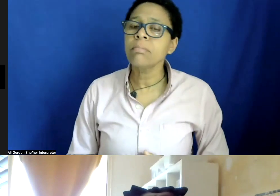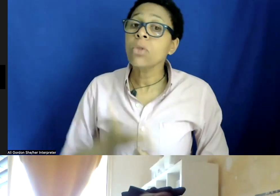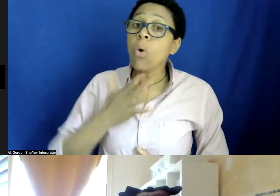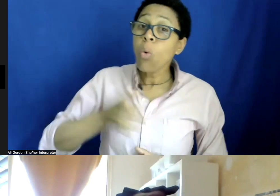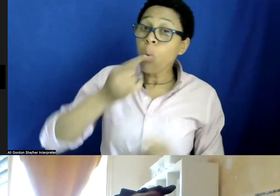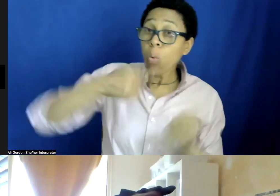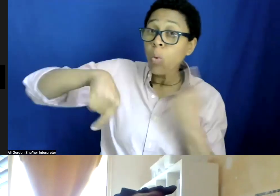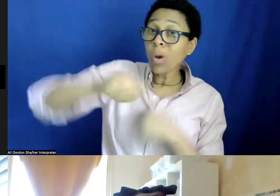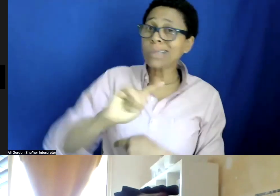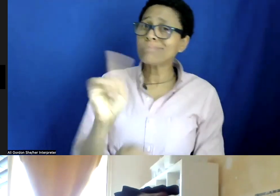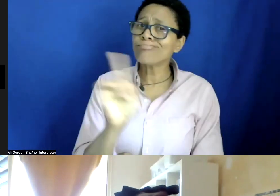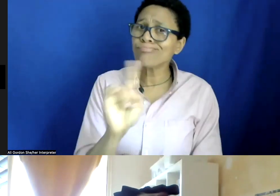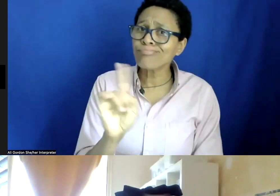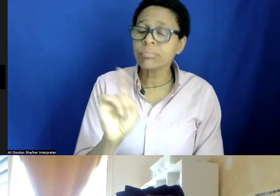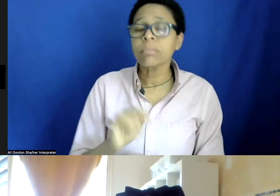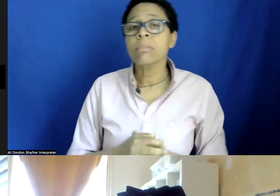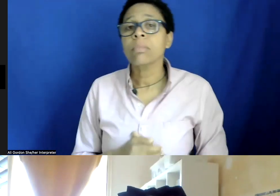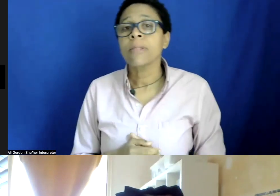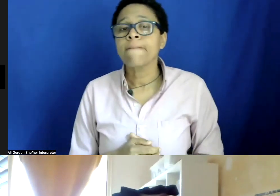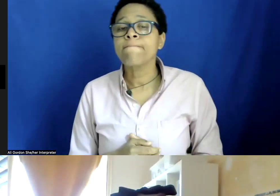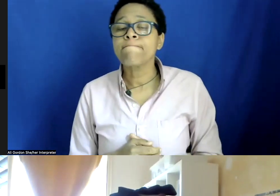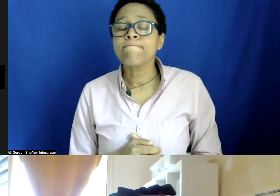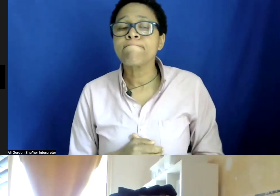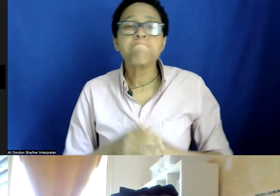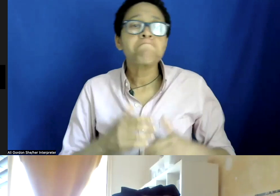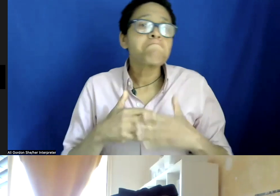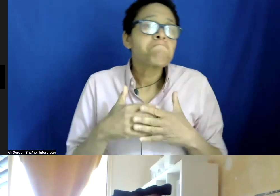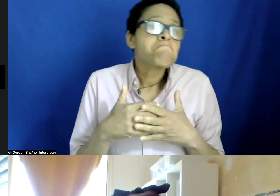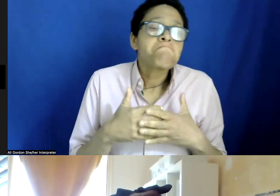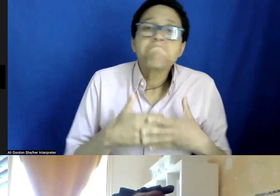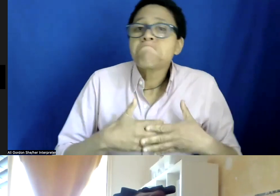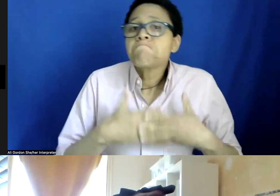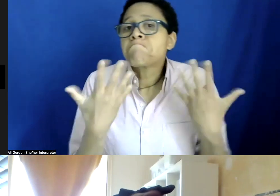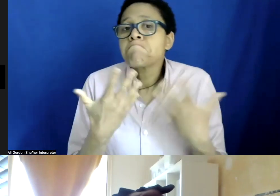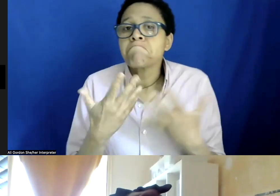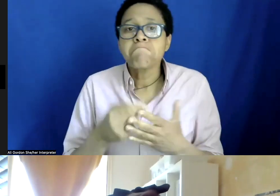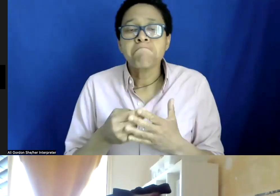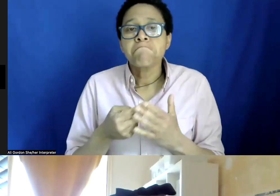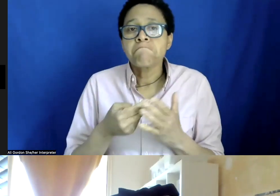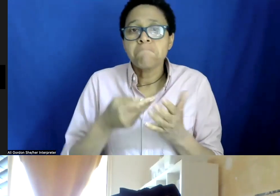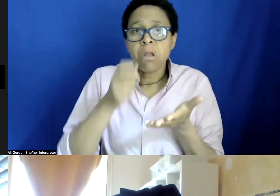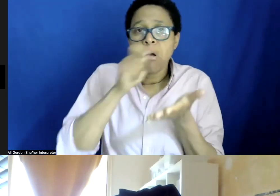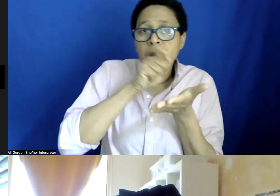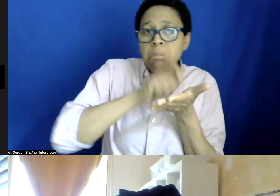during the session is just to make any sort of notes, marks,